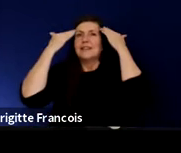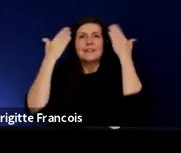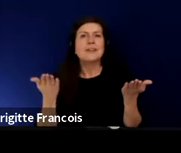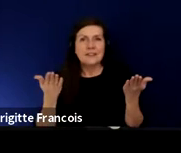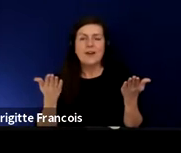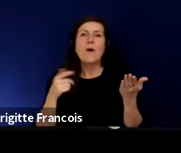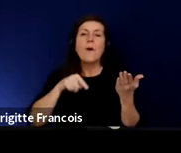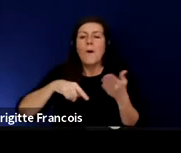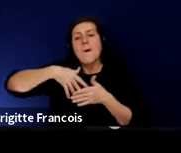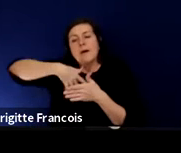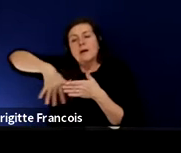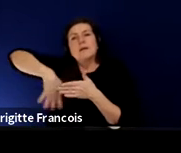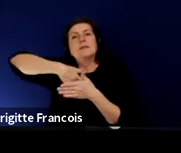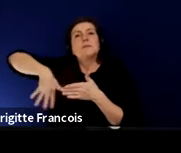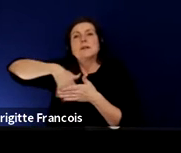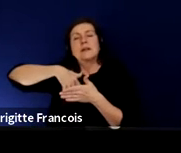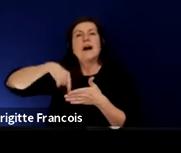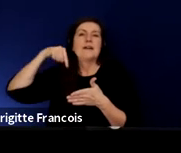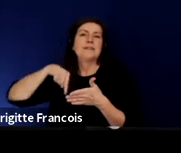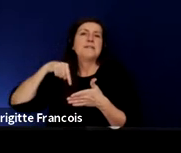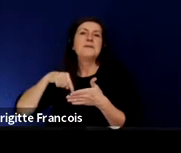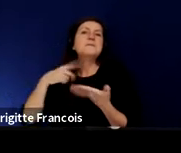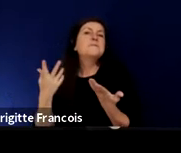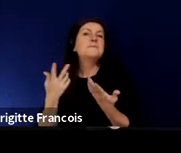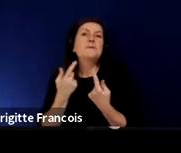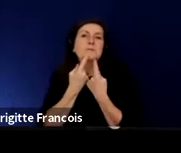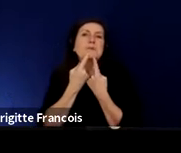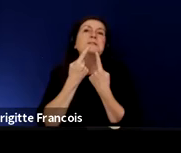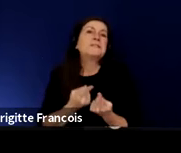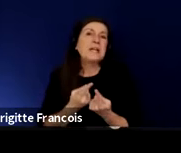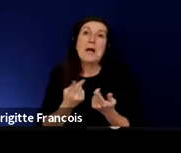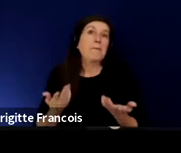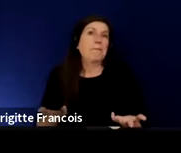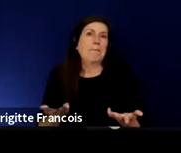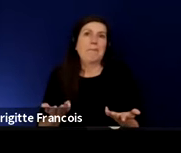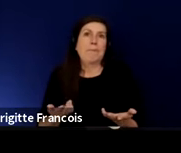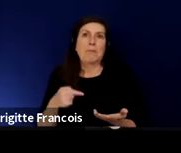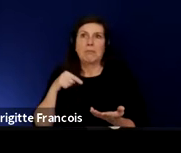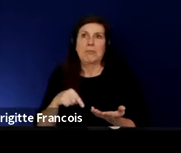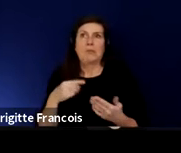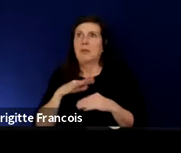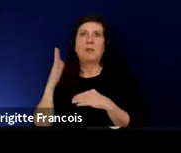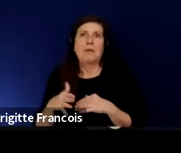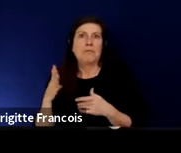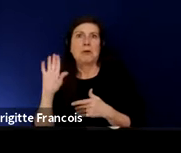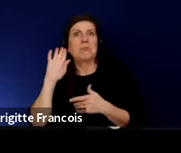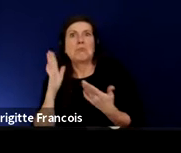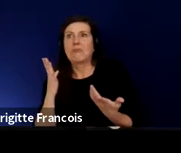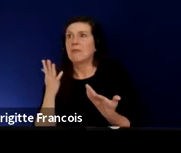the background to people not knowing what to answer in this question is that they didn't really hear about it.